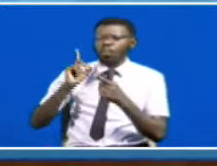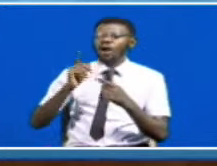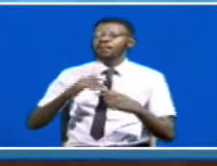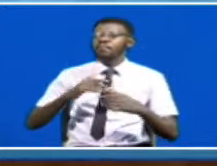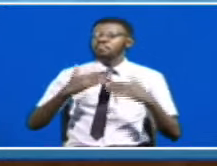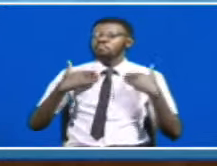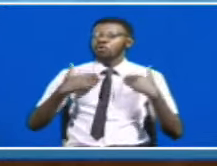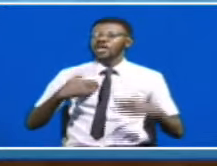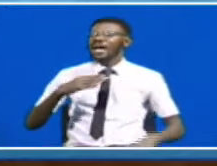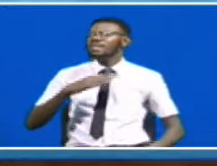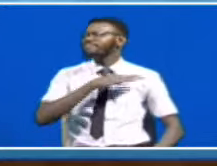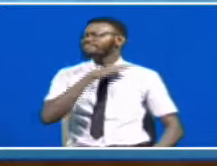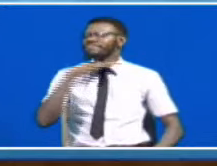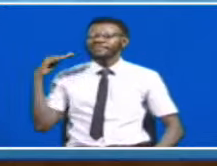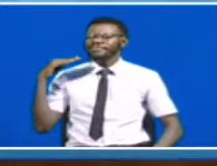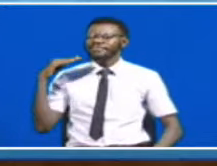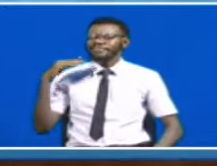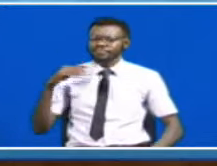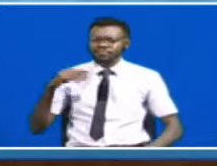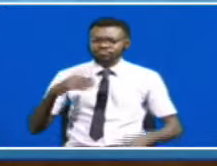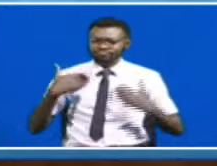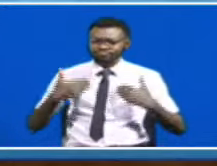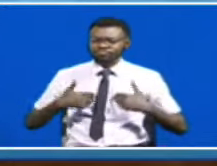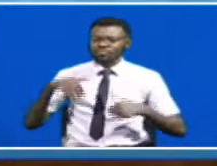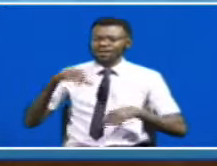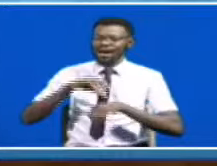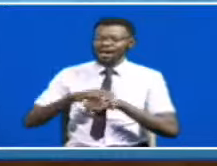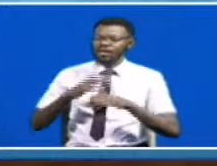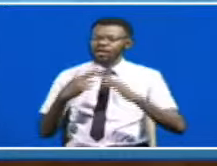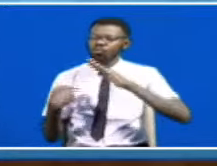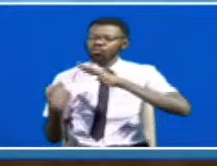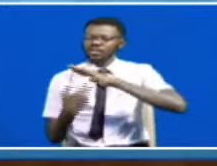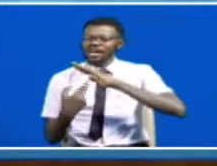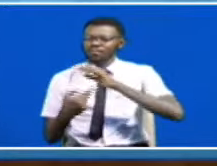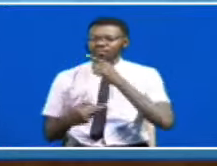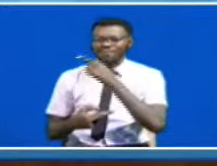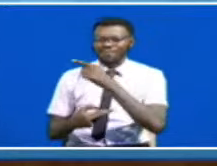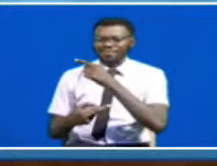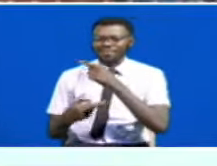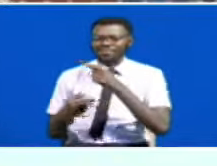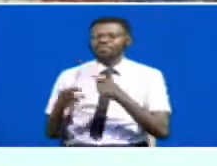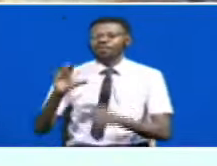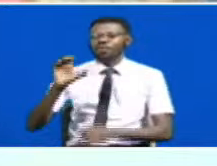body was found in a building in Roysambu. KTN's Ode Francis reports.